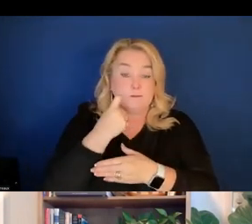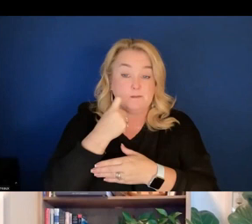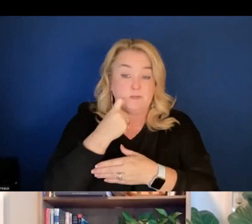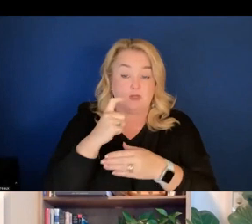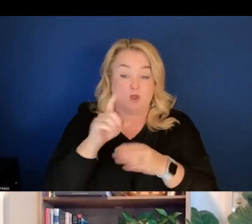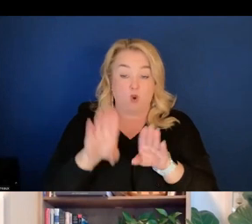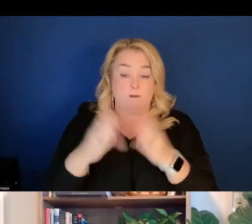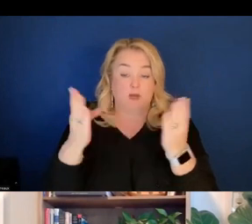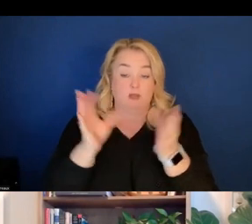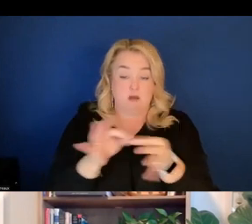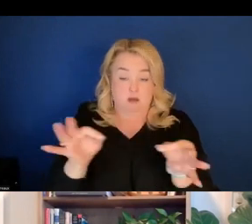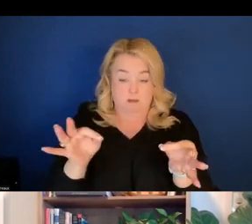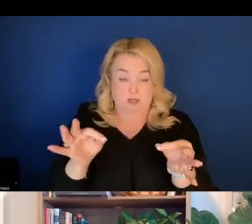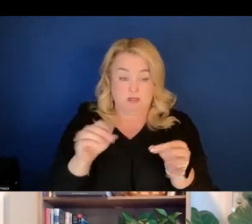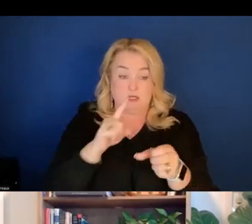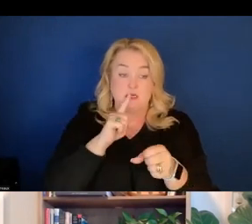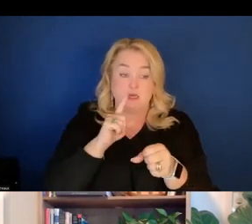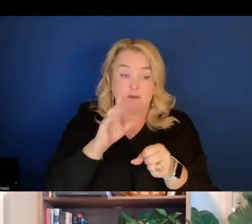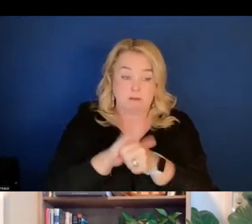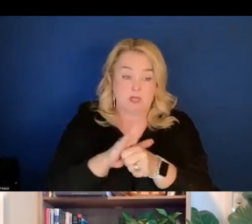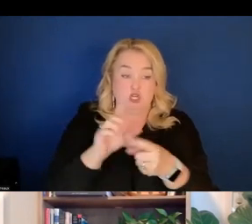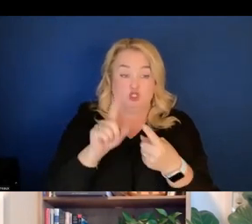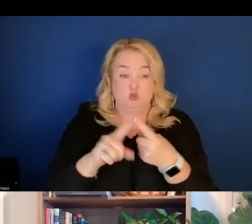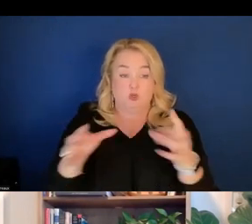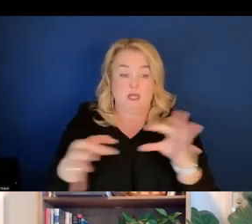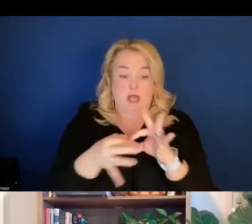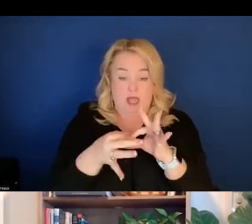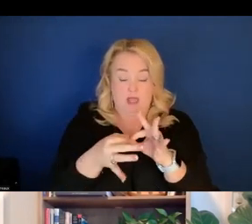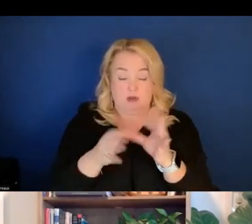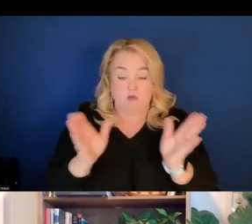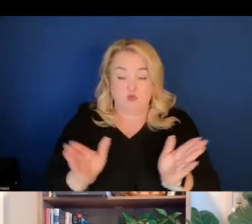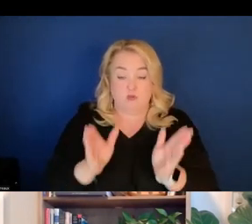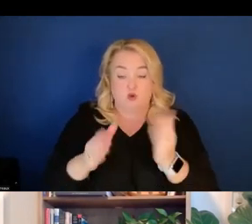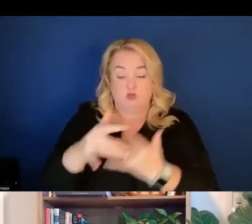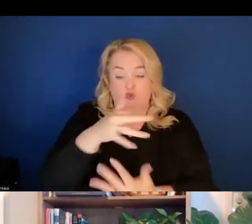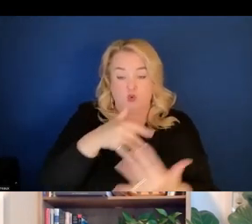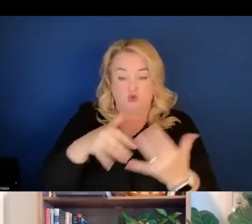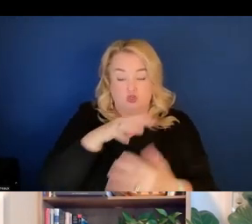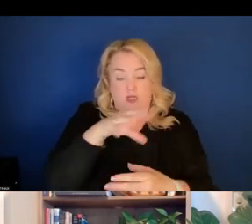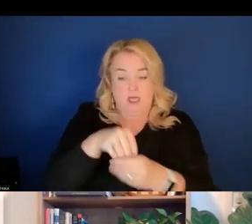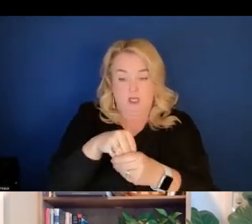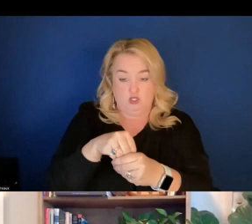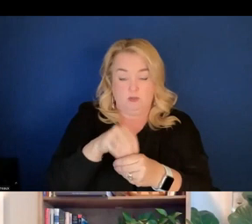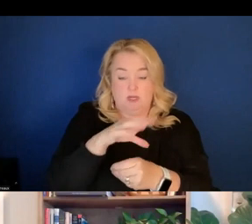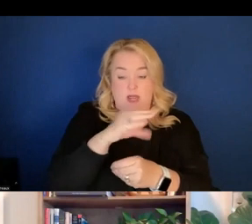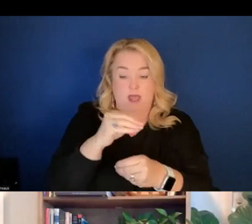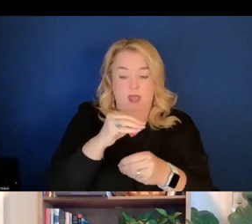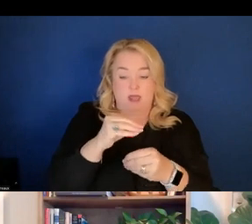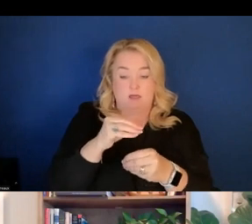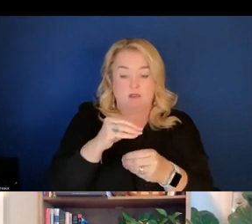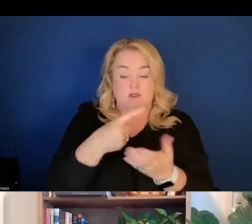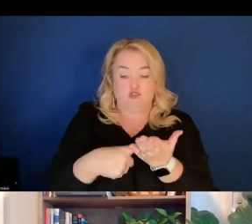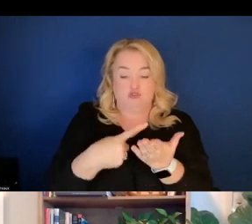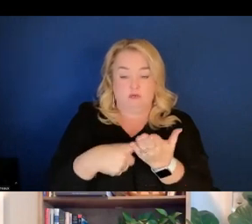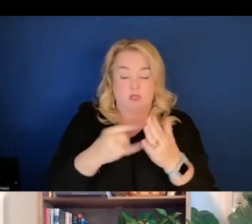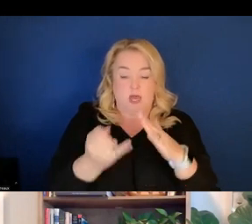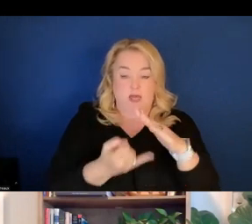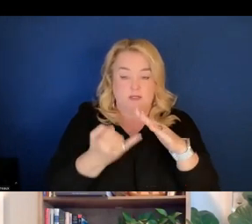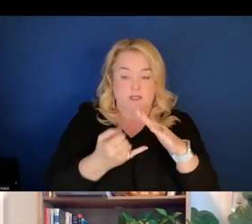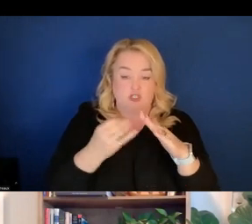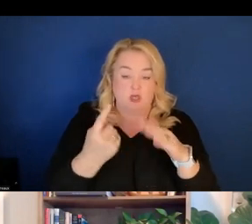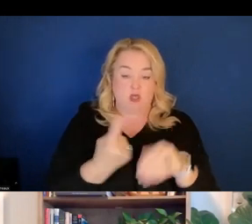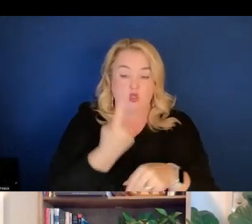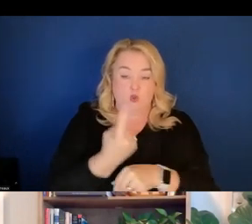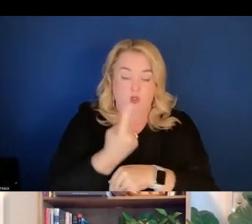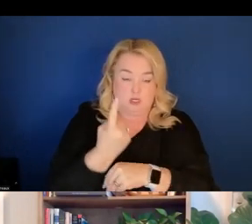opening remarks, Commit to Connect is focused on promoting social engagement and addressing social isolation and loneliness.